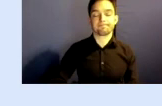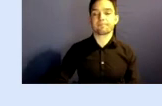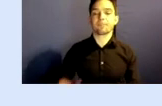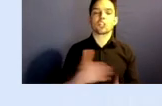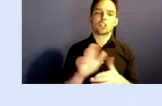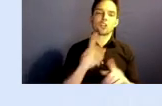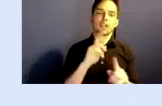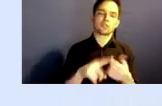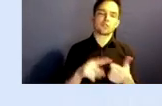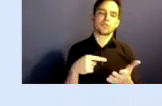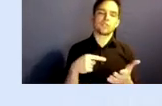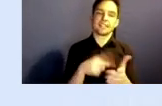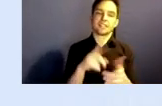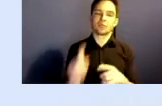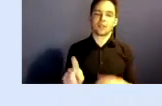this question.